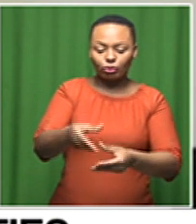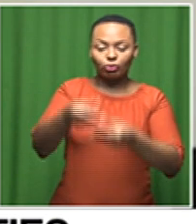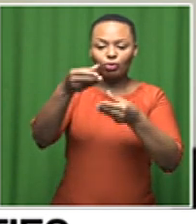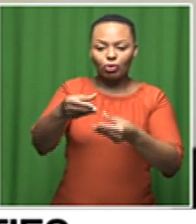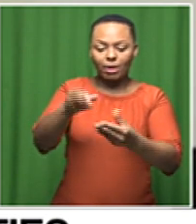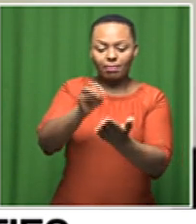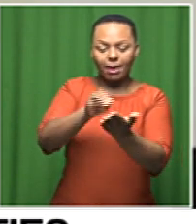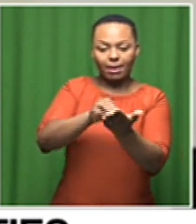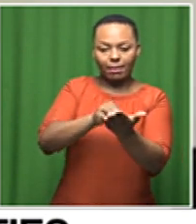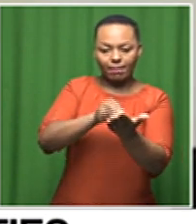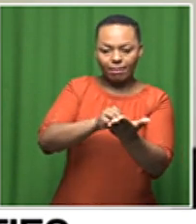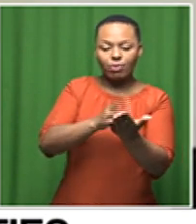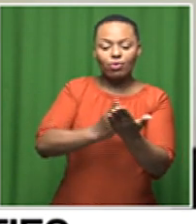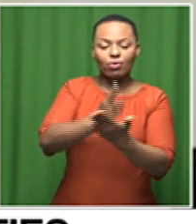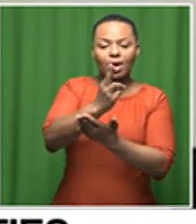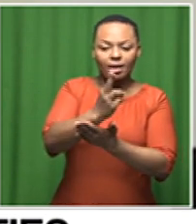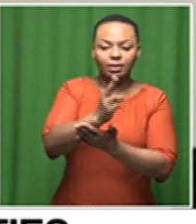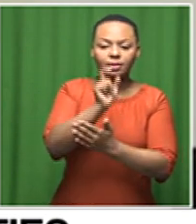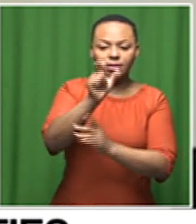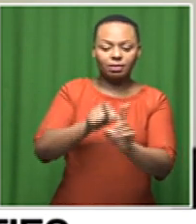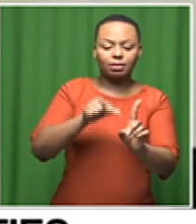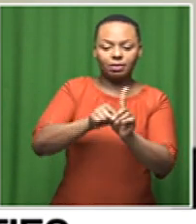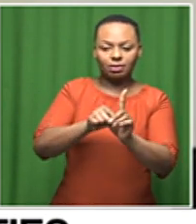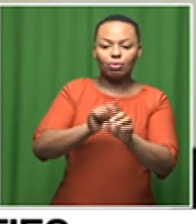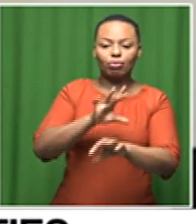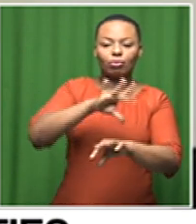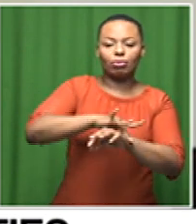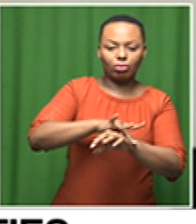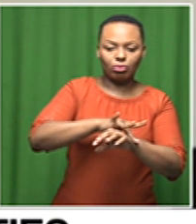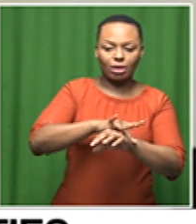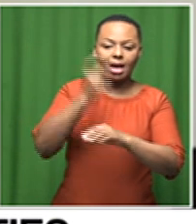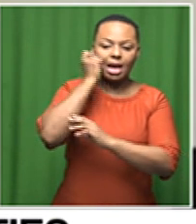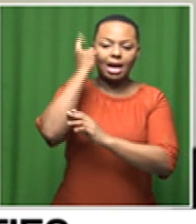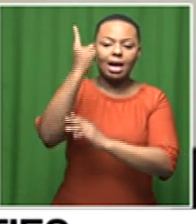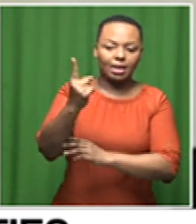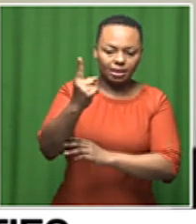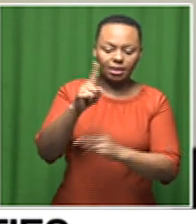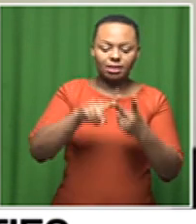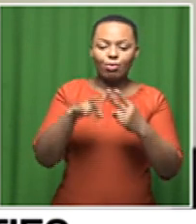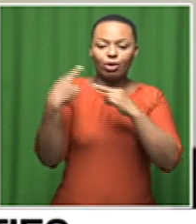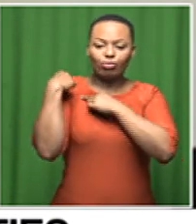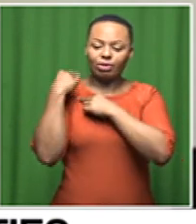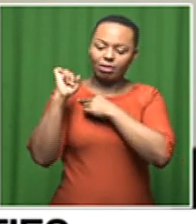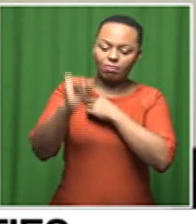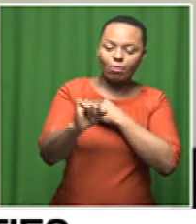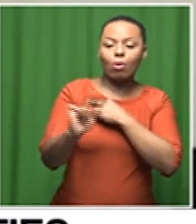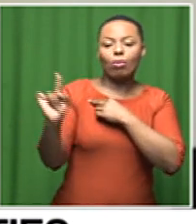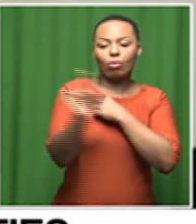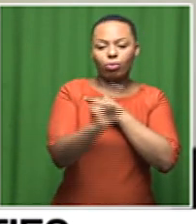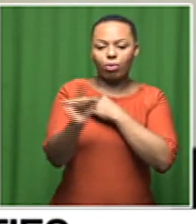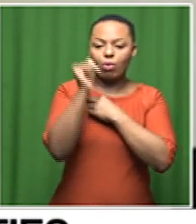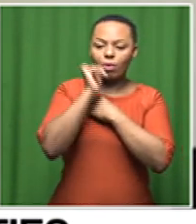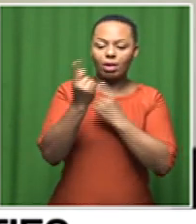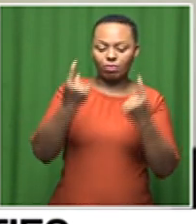is to ensure that patients understand what is their rights as well as their responsibilities when they come